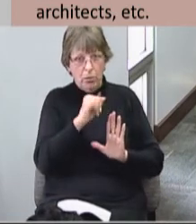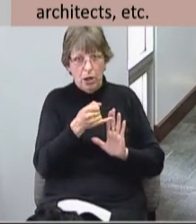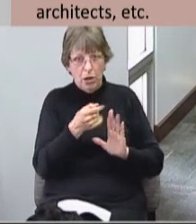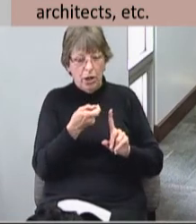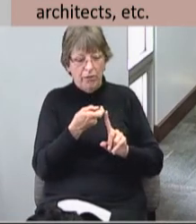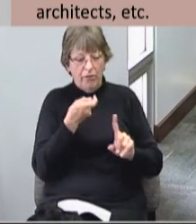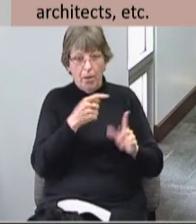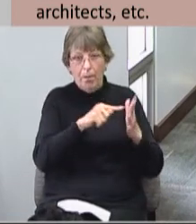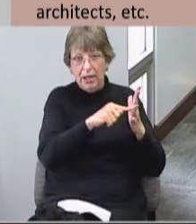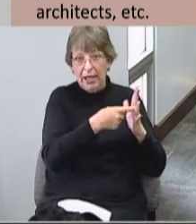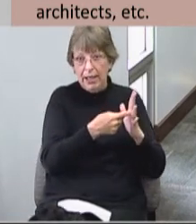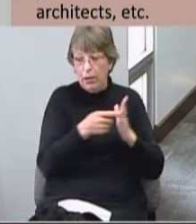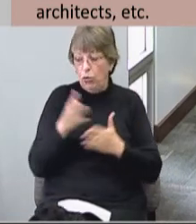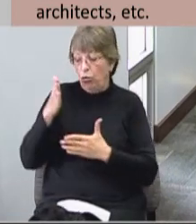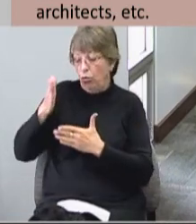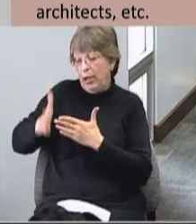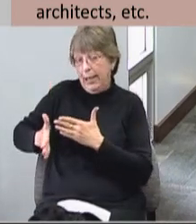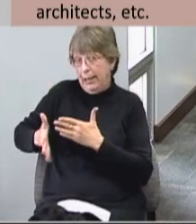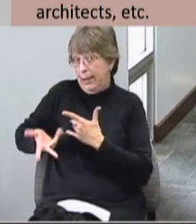selection committee would.